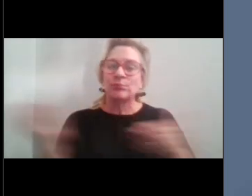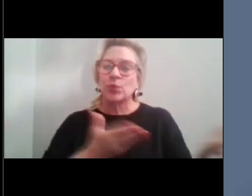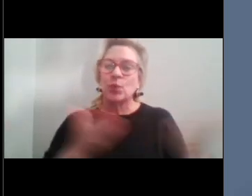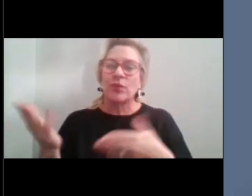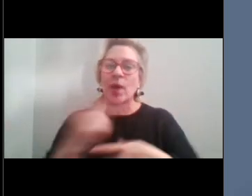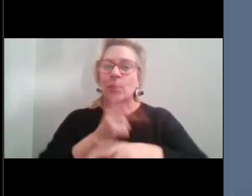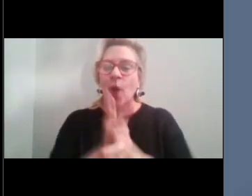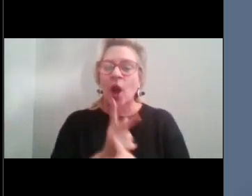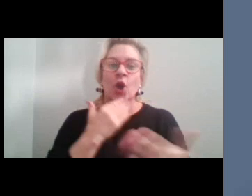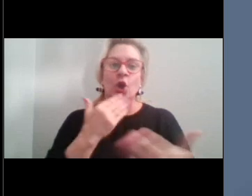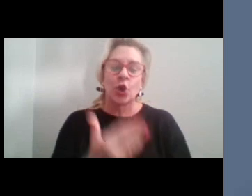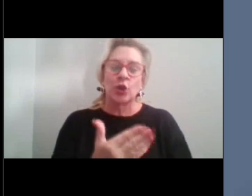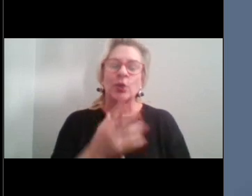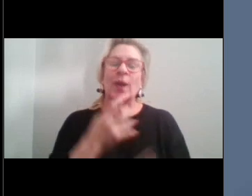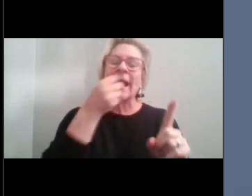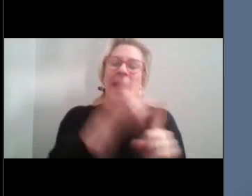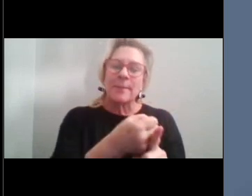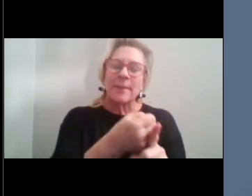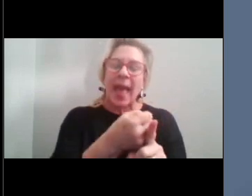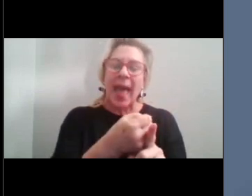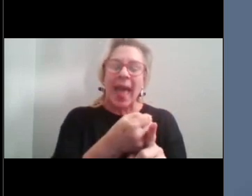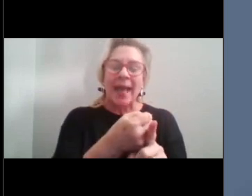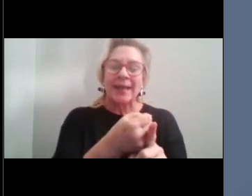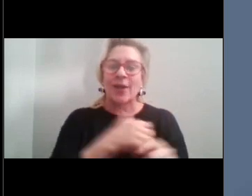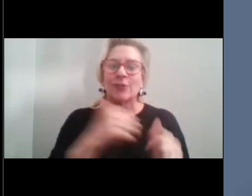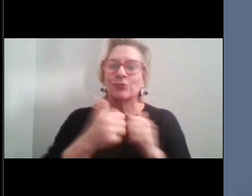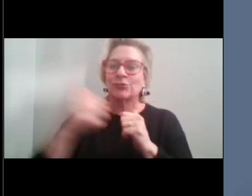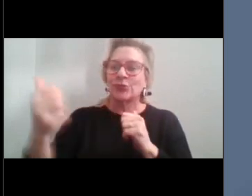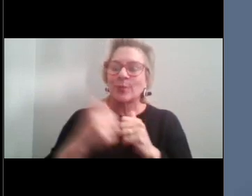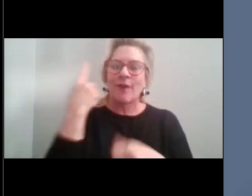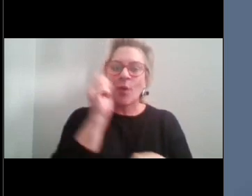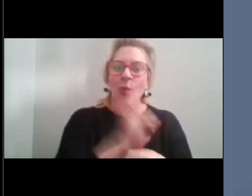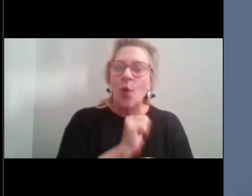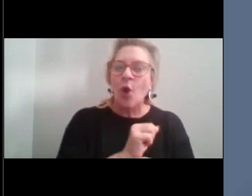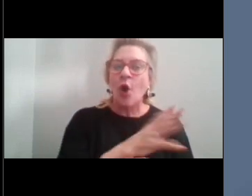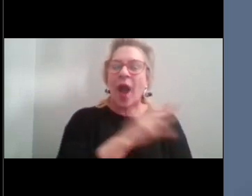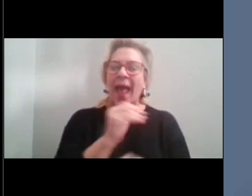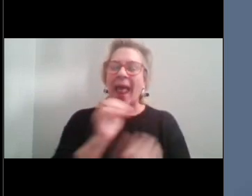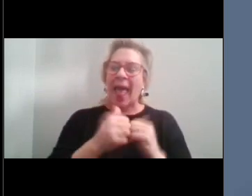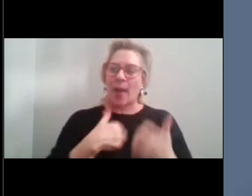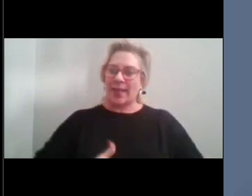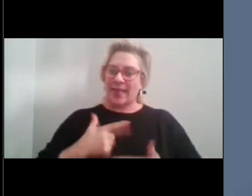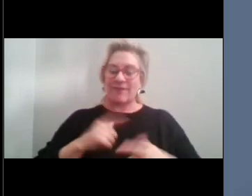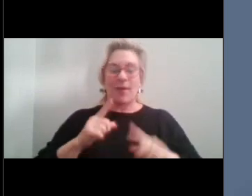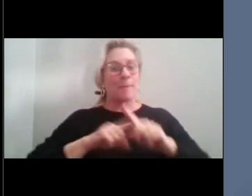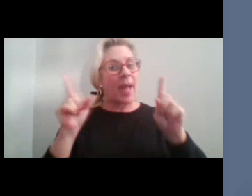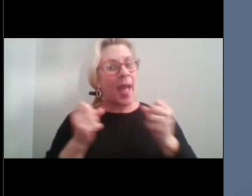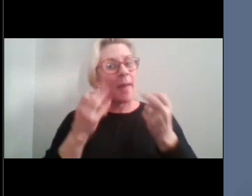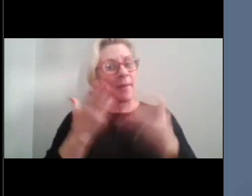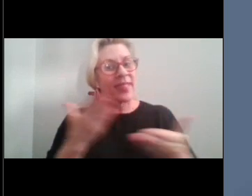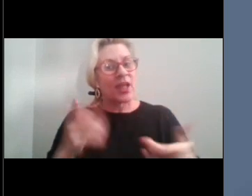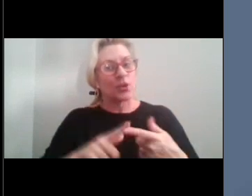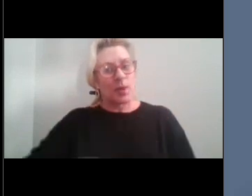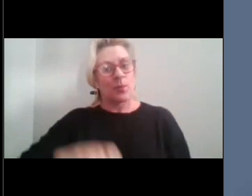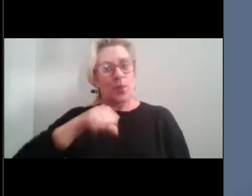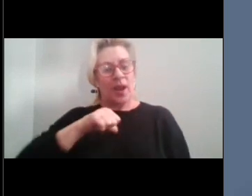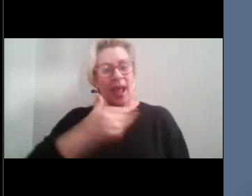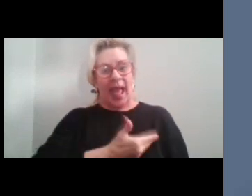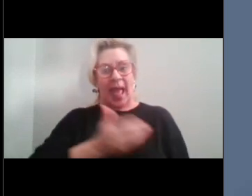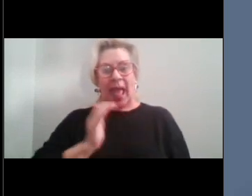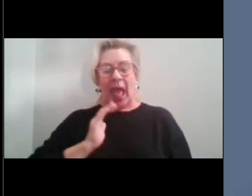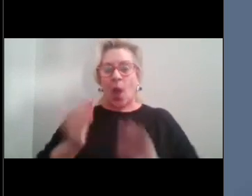options impacting access to jobs and quality of living. There is a lot to be proud of in the Inland Empire. Our communities are